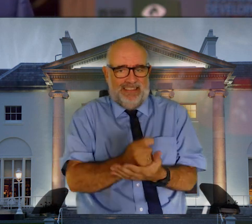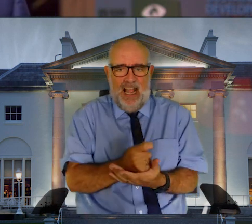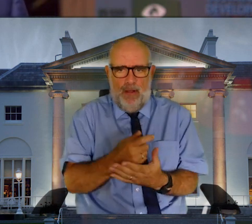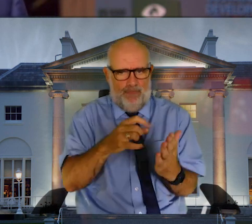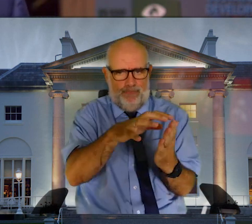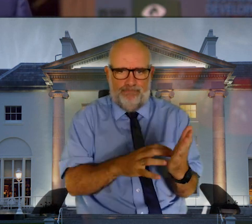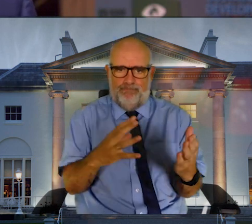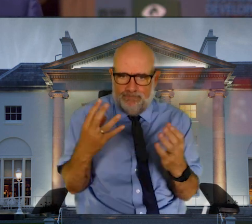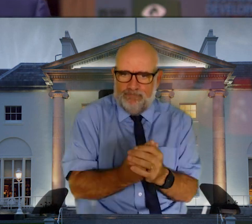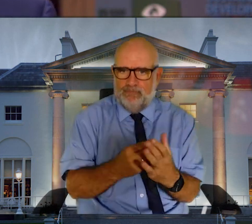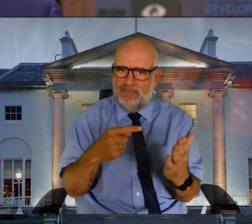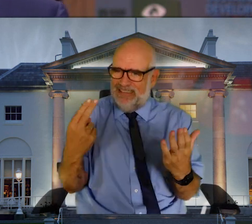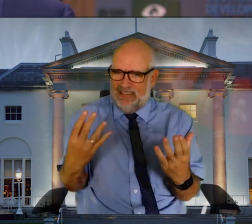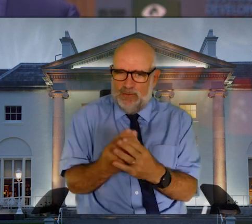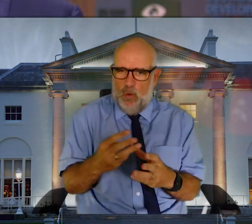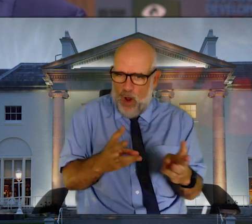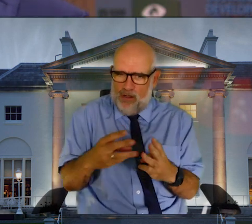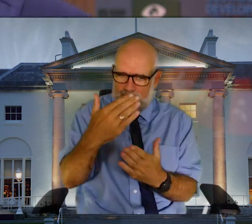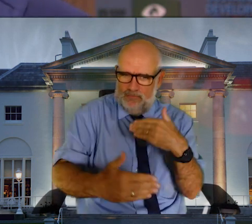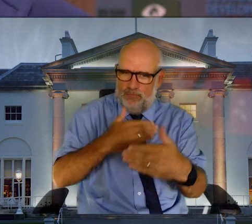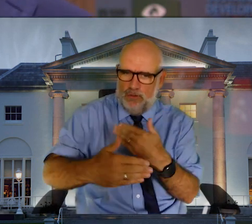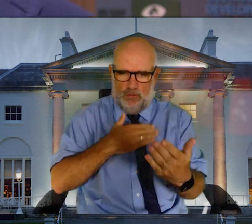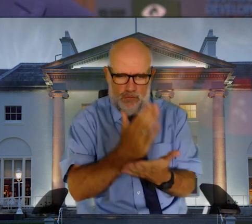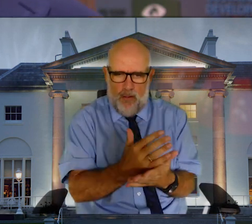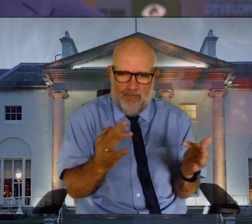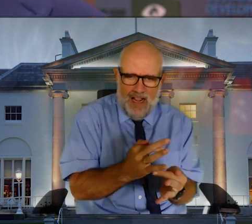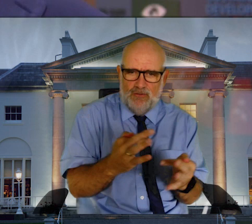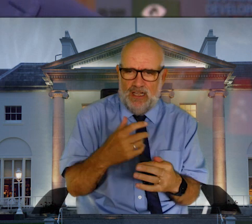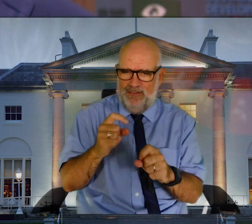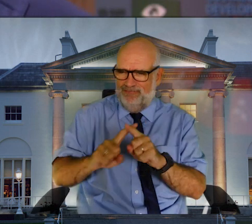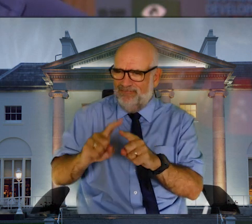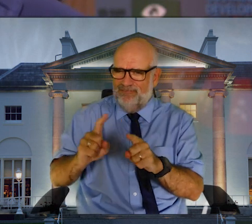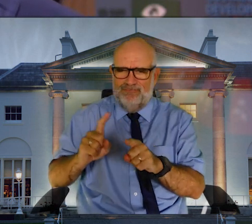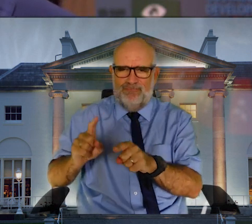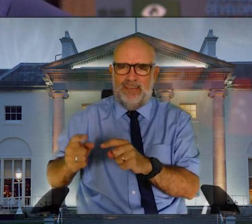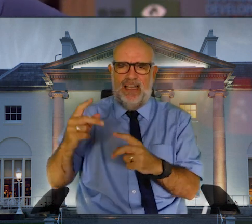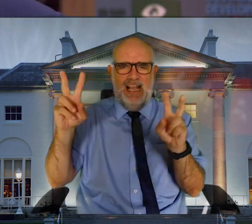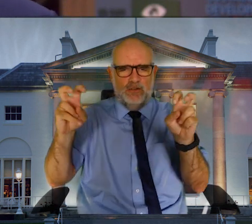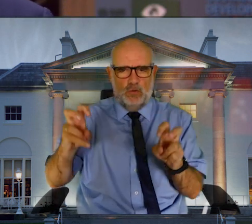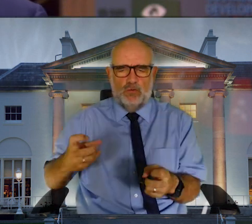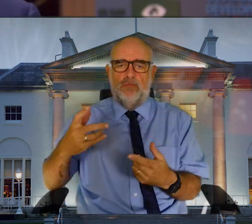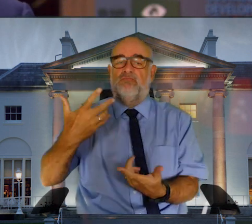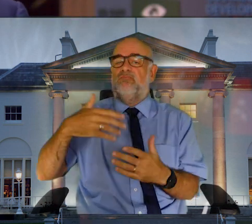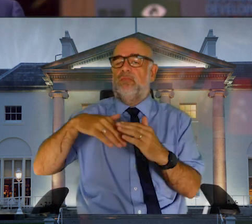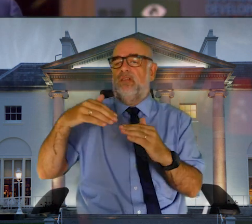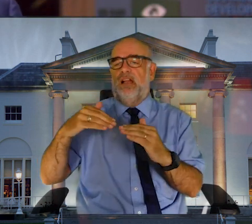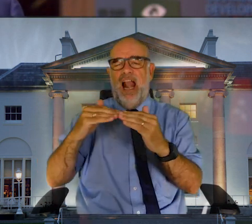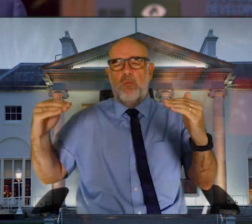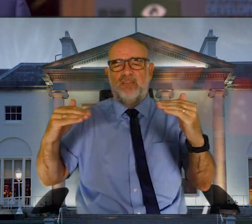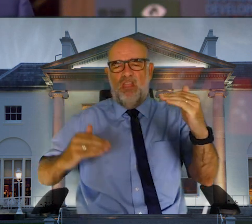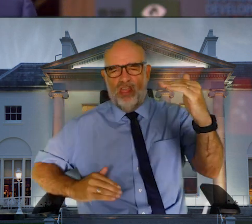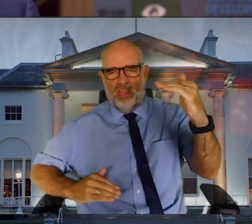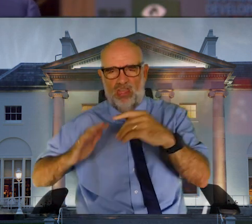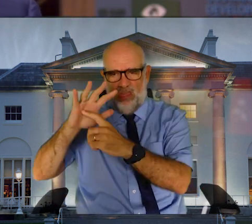progress on the key multilateral issues, the reduction of corrosive inequalities, a robust opposition to a renewed